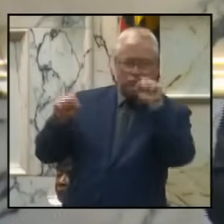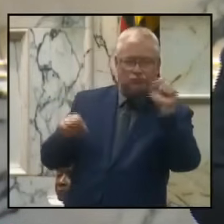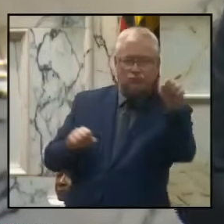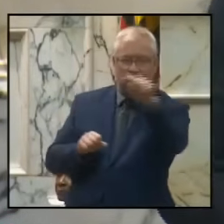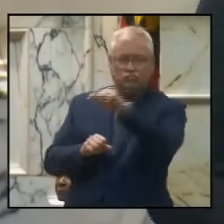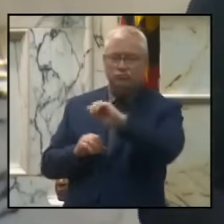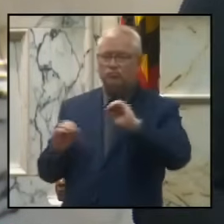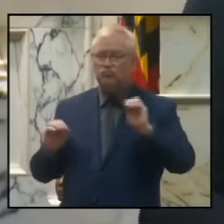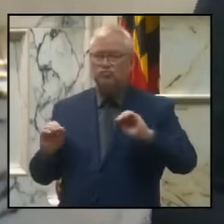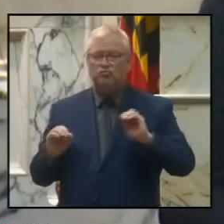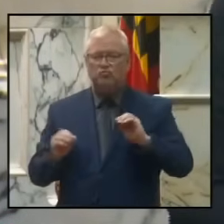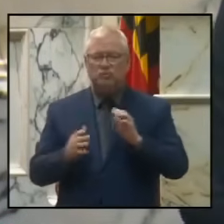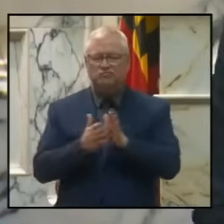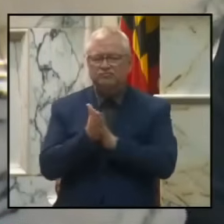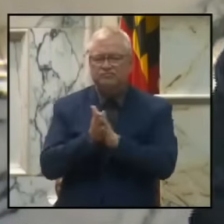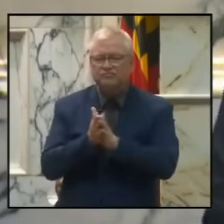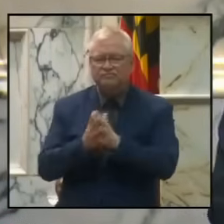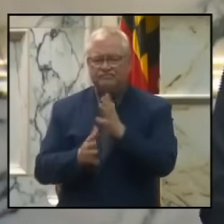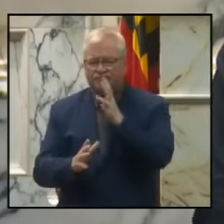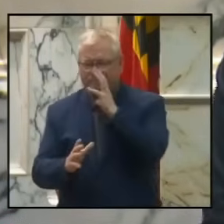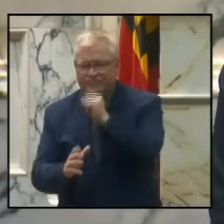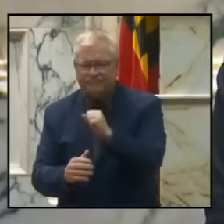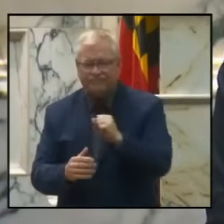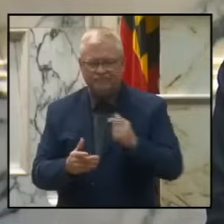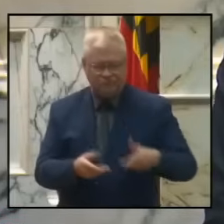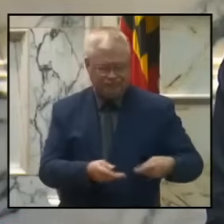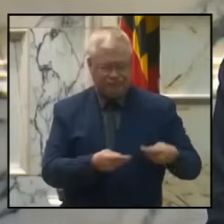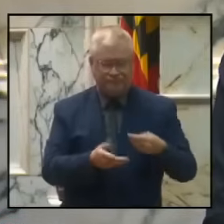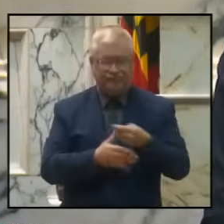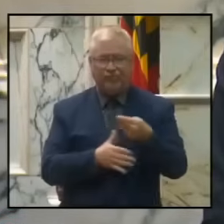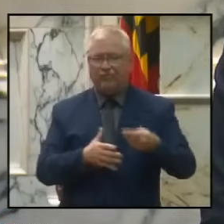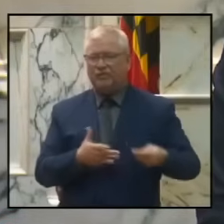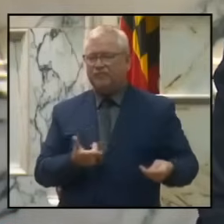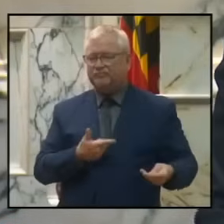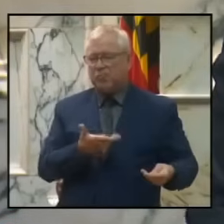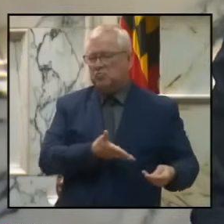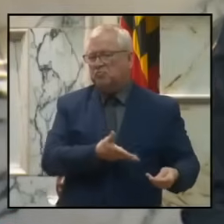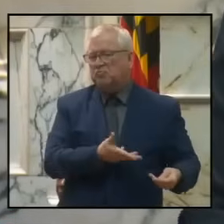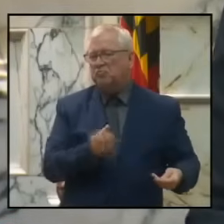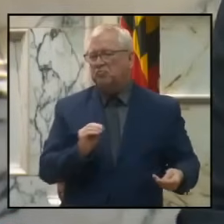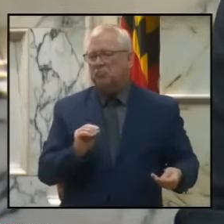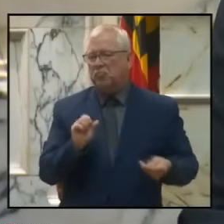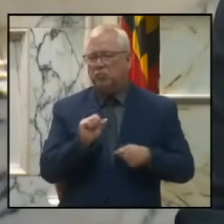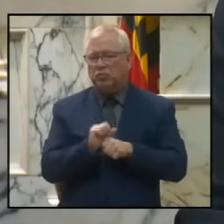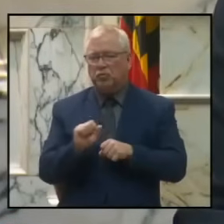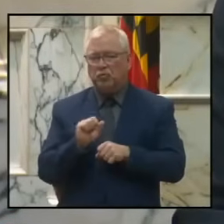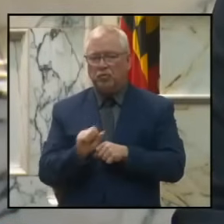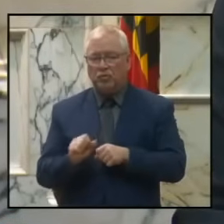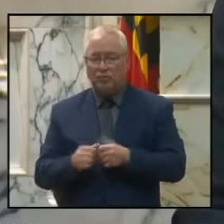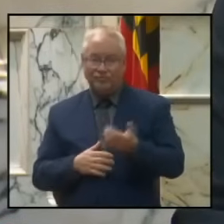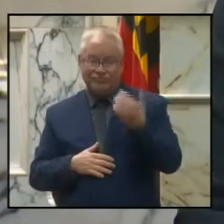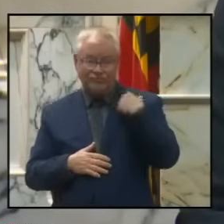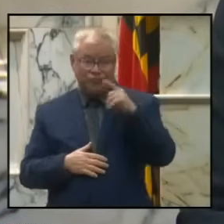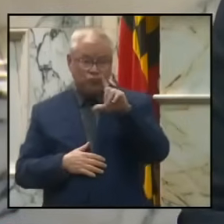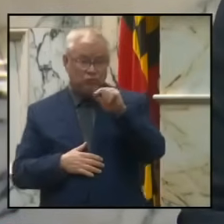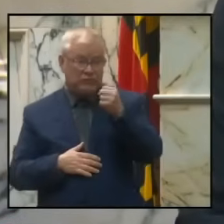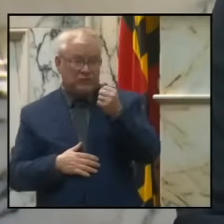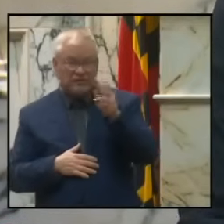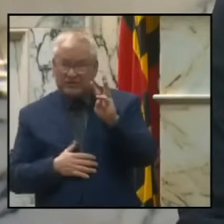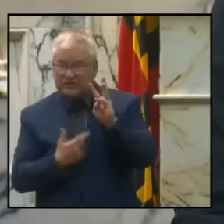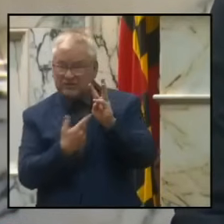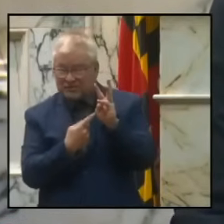to realize the full potential of your work. And also, back in 2016, that we didn't know about a